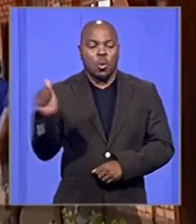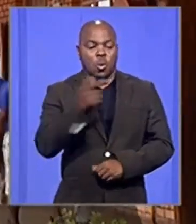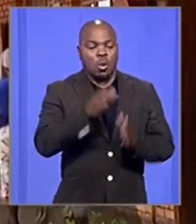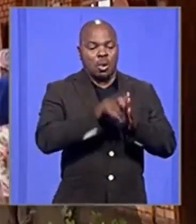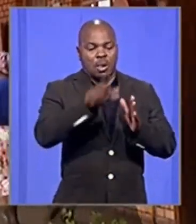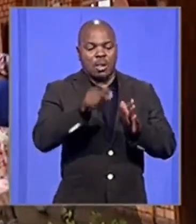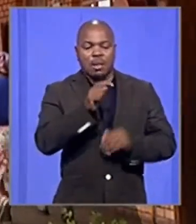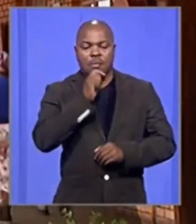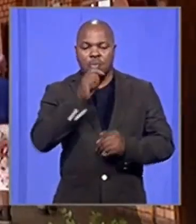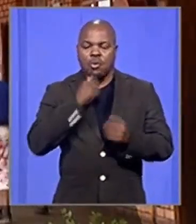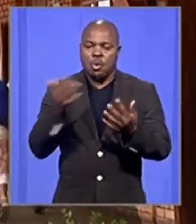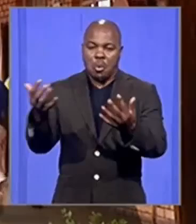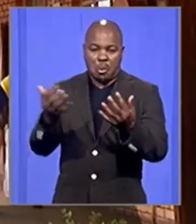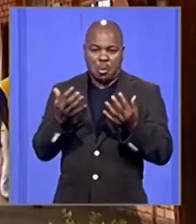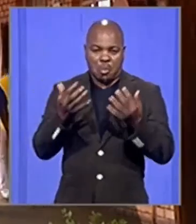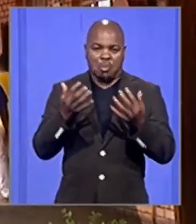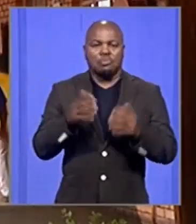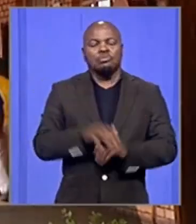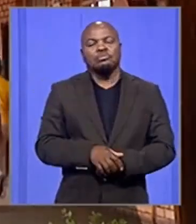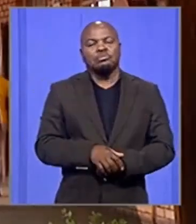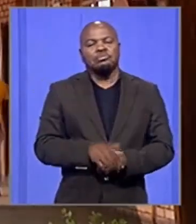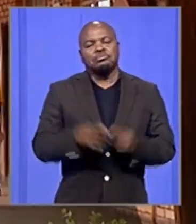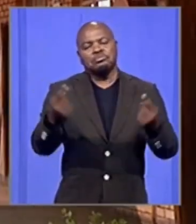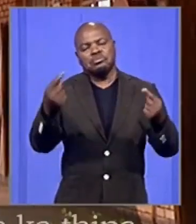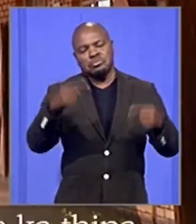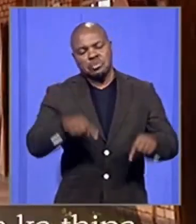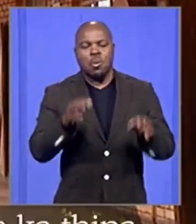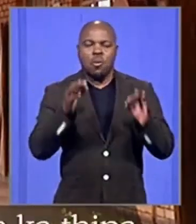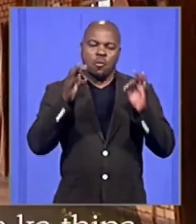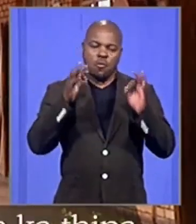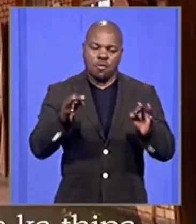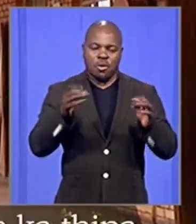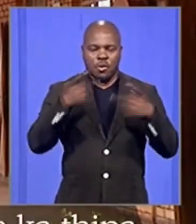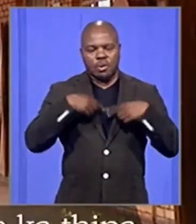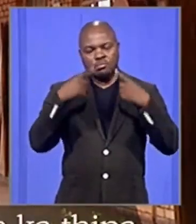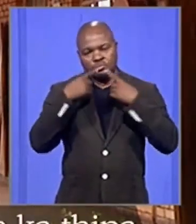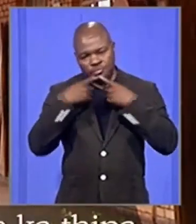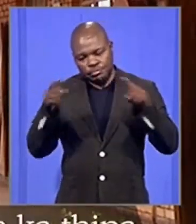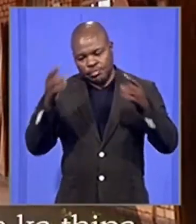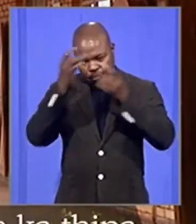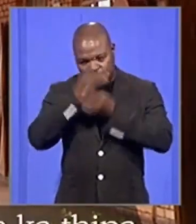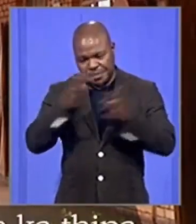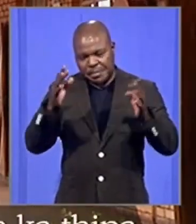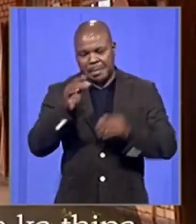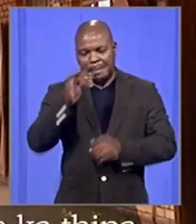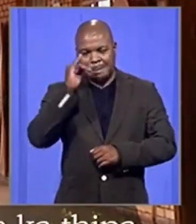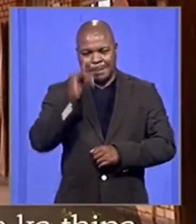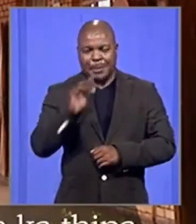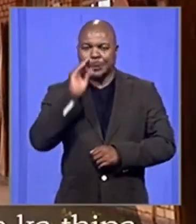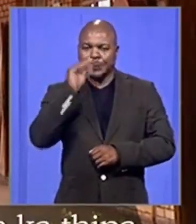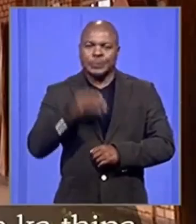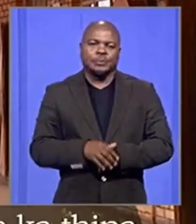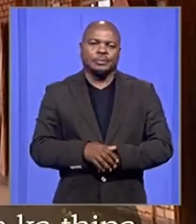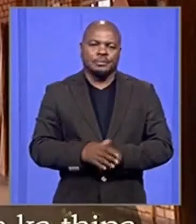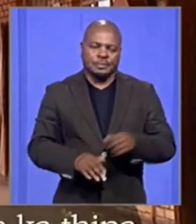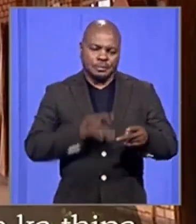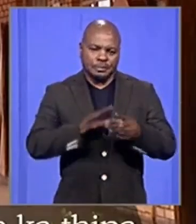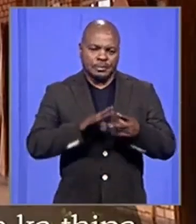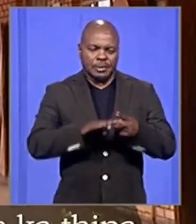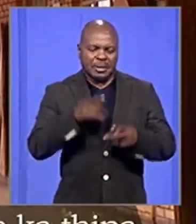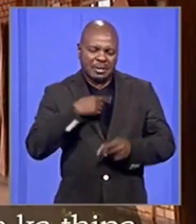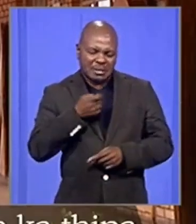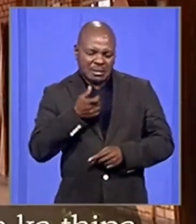morning to officially tell them this bad news and try by our little